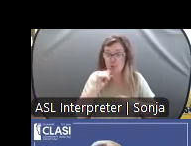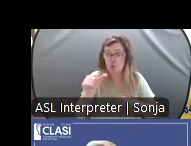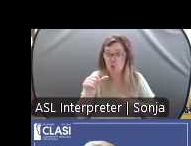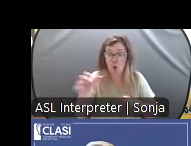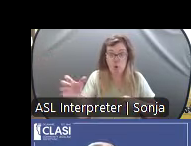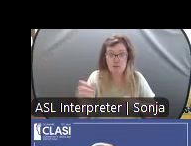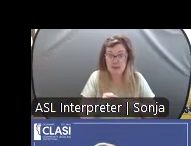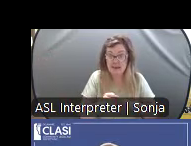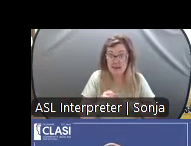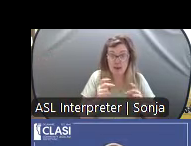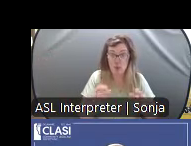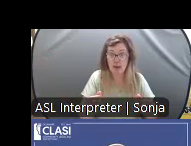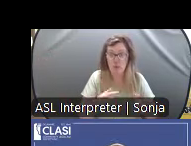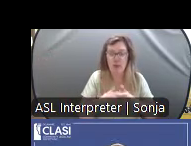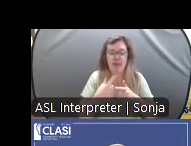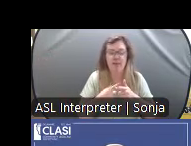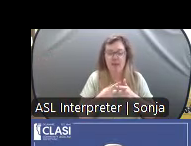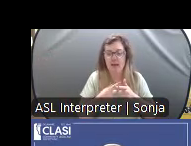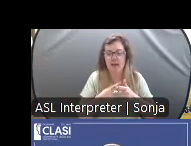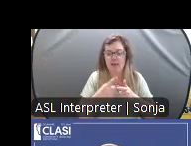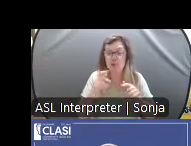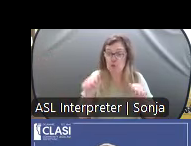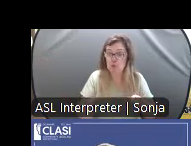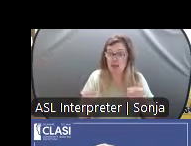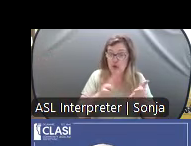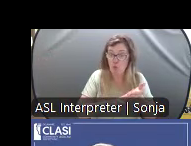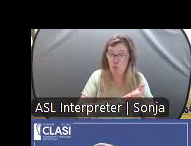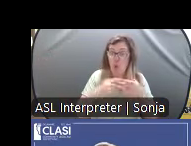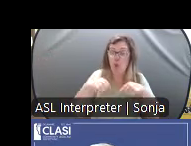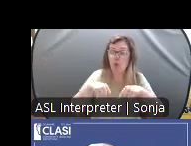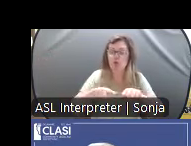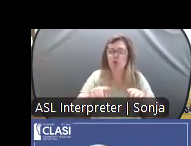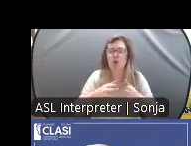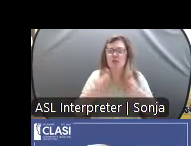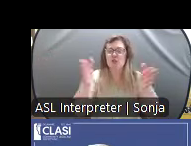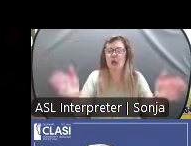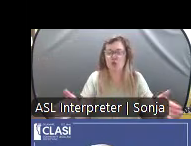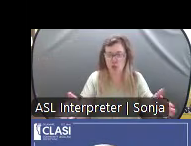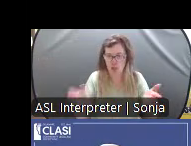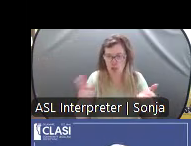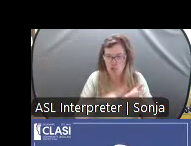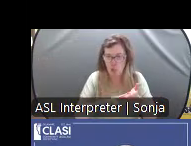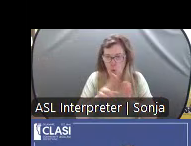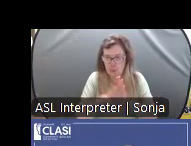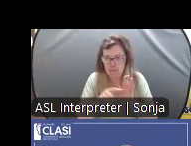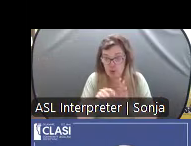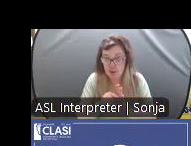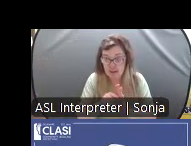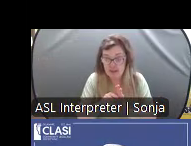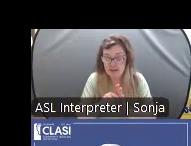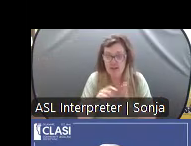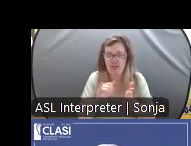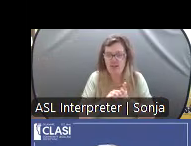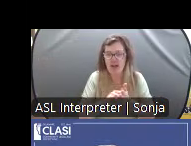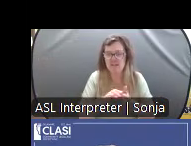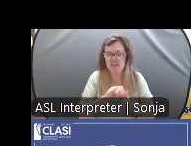first eligible, you can only enroll during the general enrollment period, which is